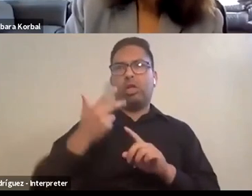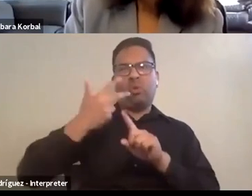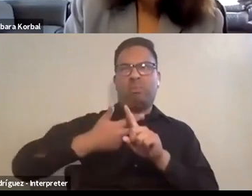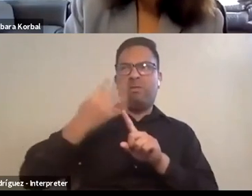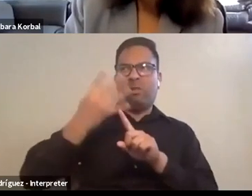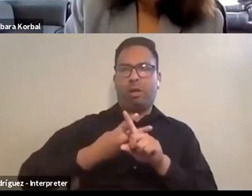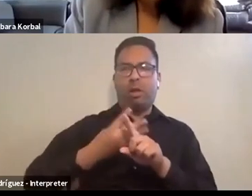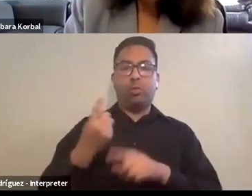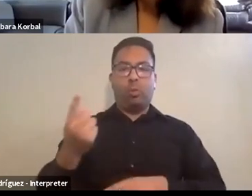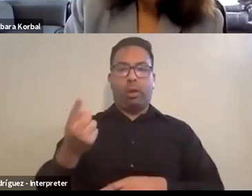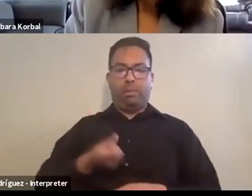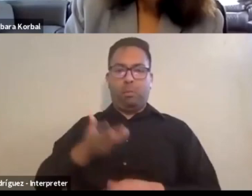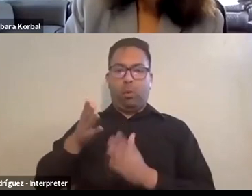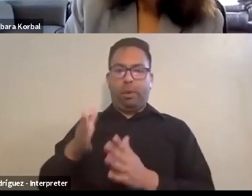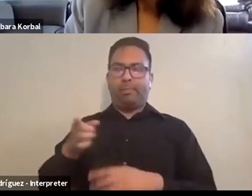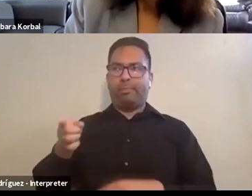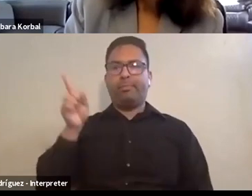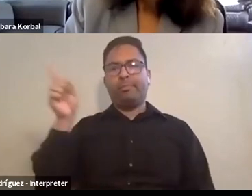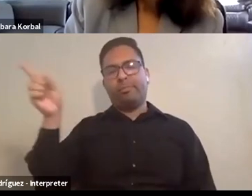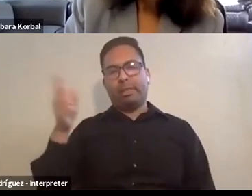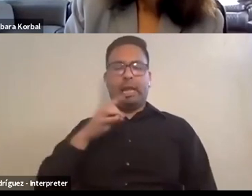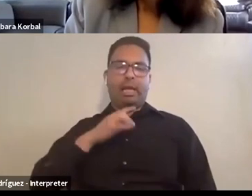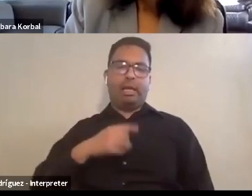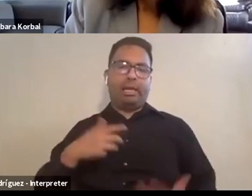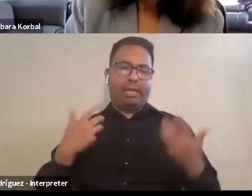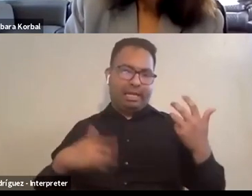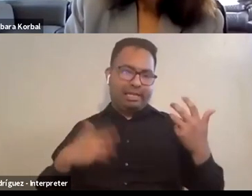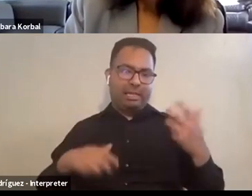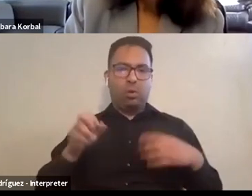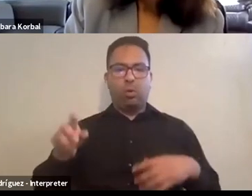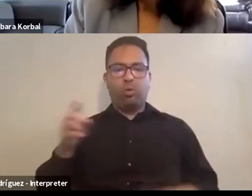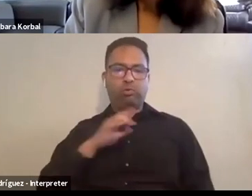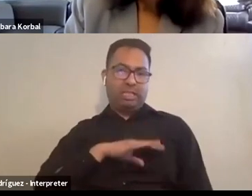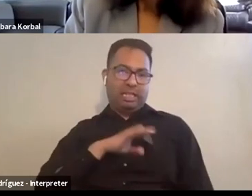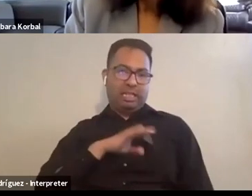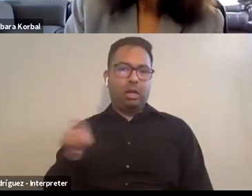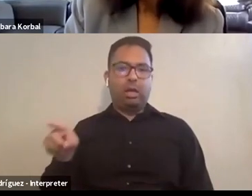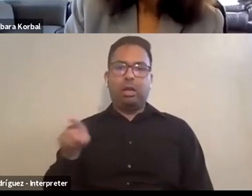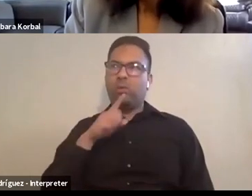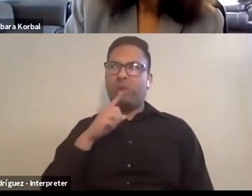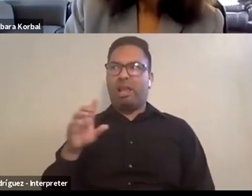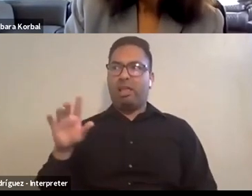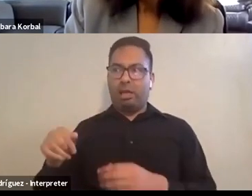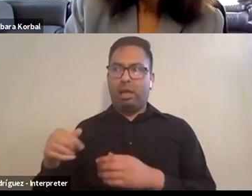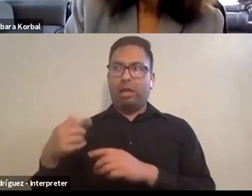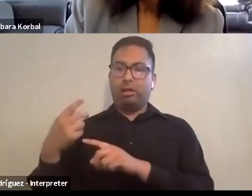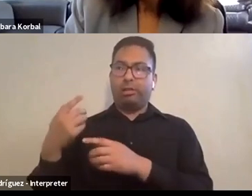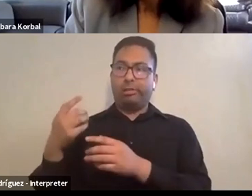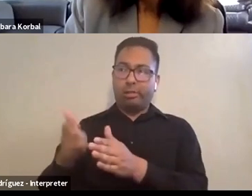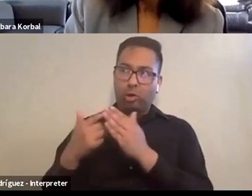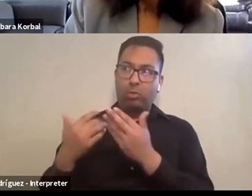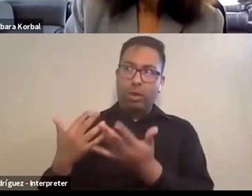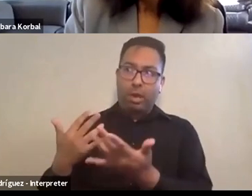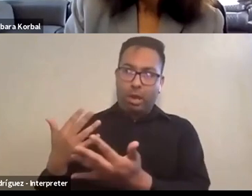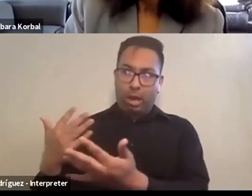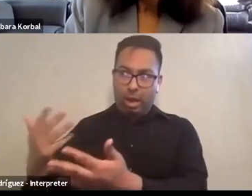in Buenos Aires or Santiago de Chile to send that. I mean, it took 3 or 4 months for